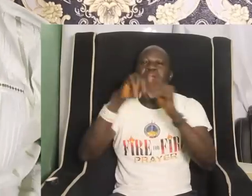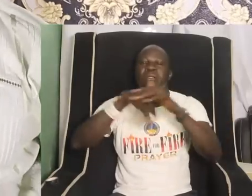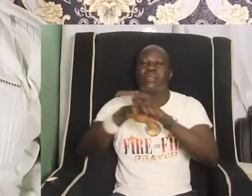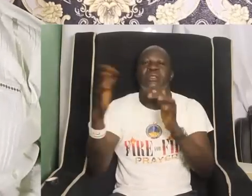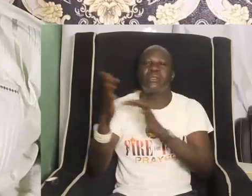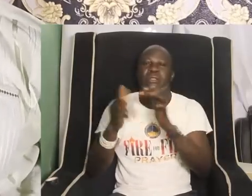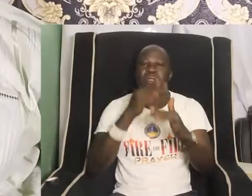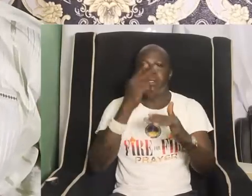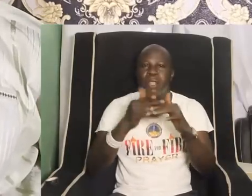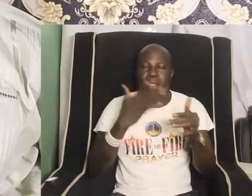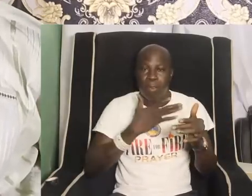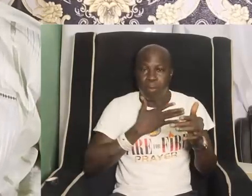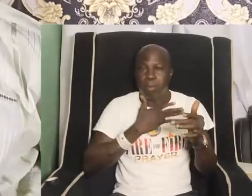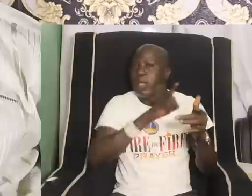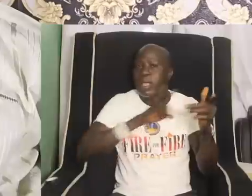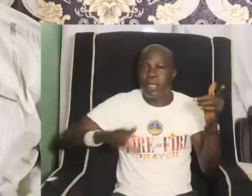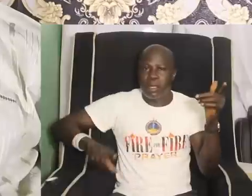victorious. Jésù Olúwa wa.